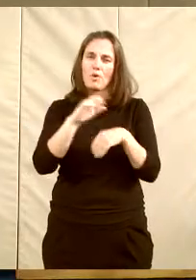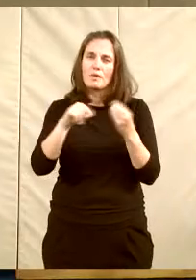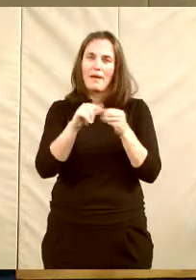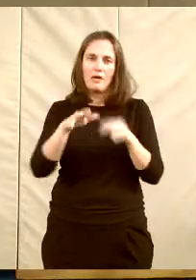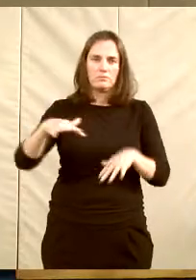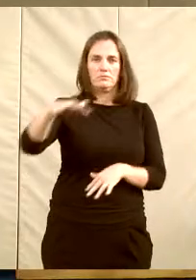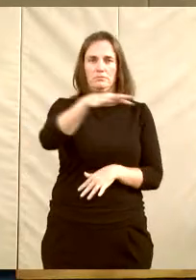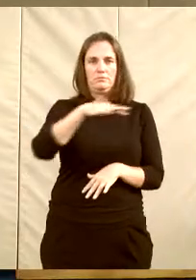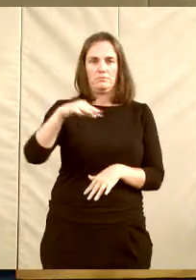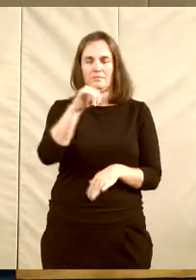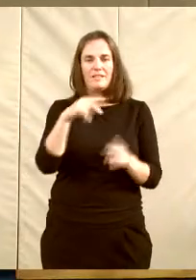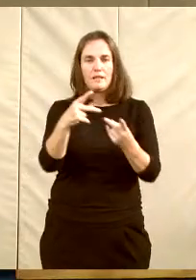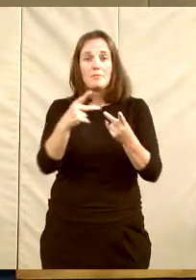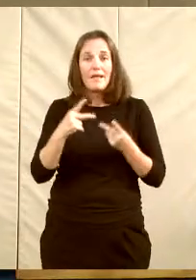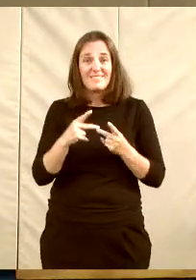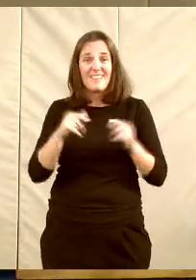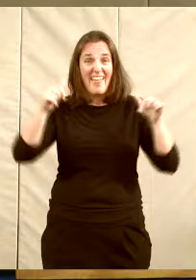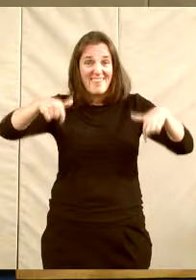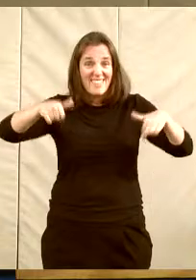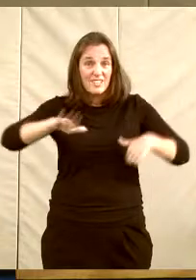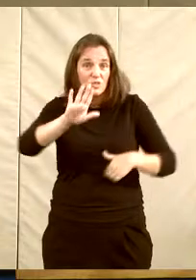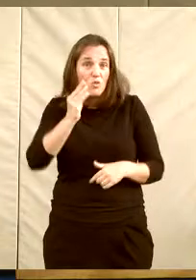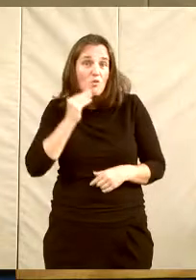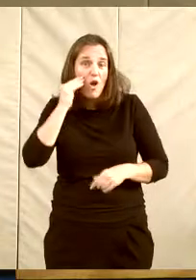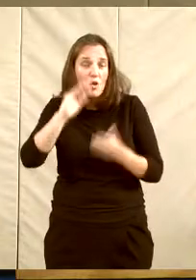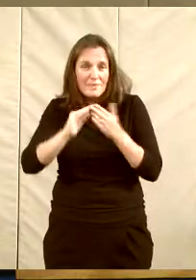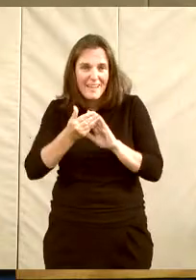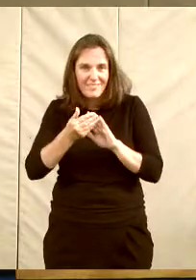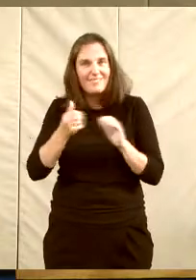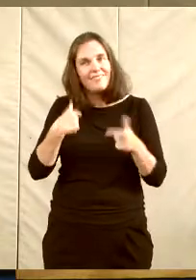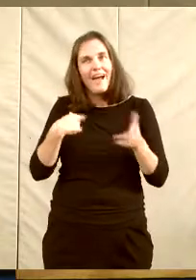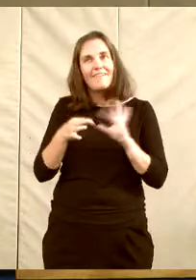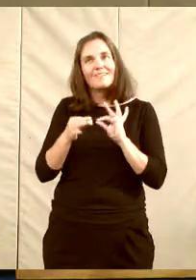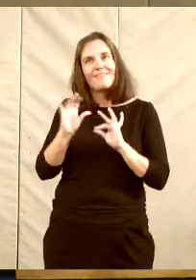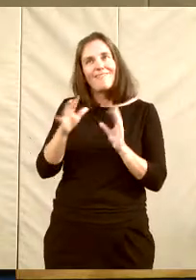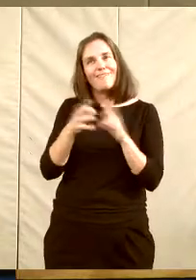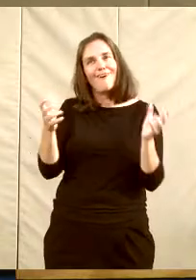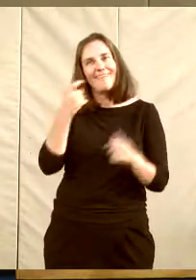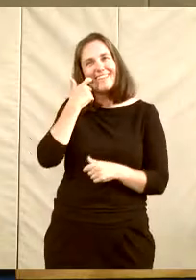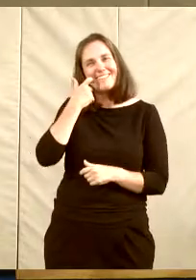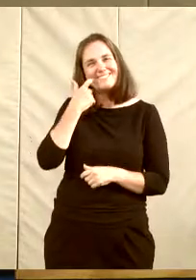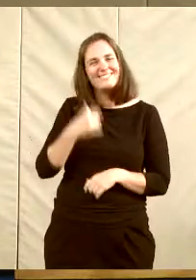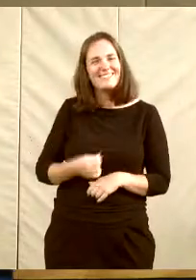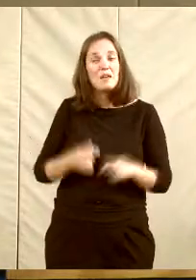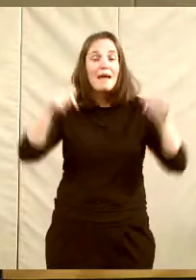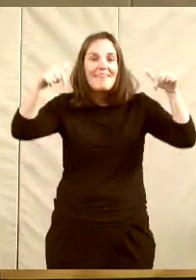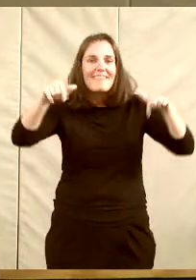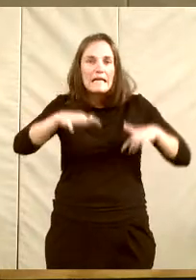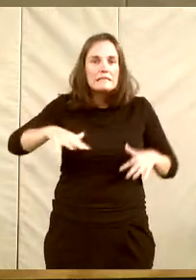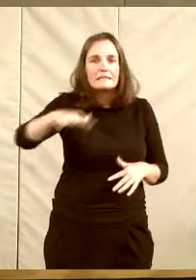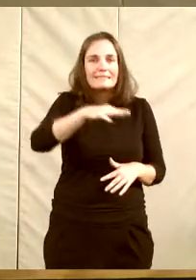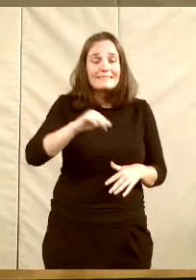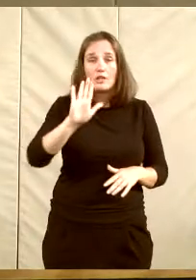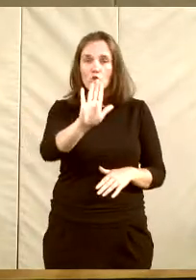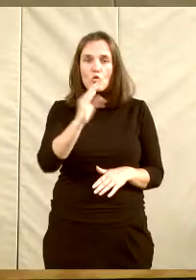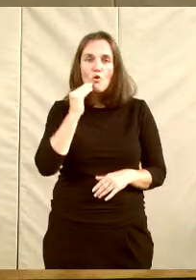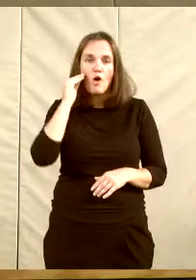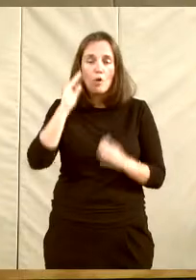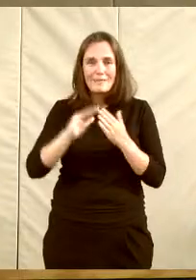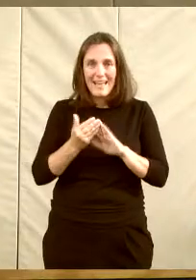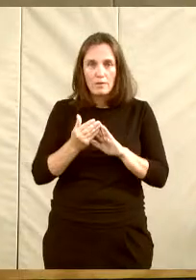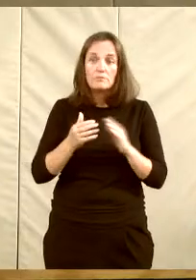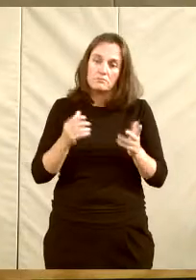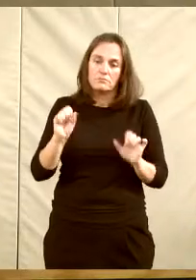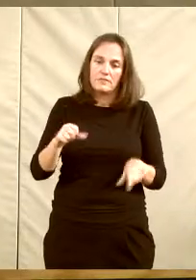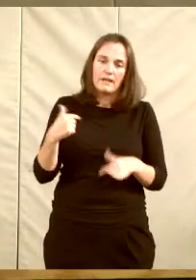now. This is your hometown. I've said that a lot lately, but this is your hometown. The last 2 years, yes, a